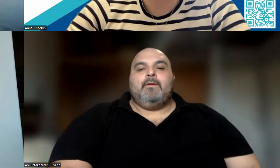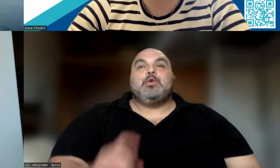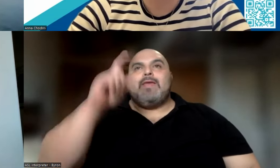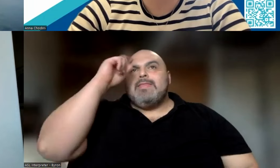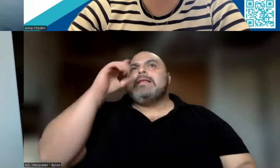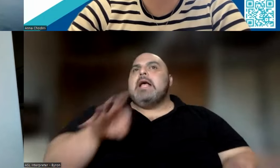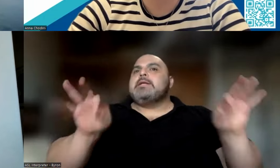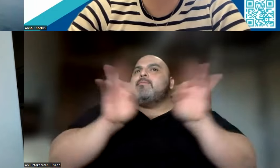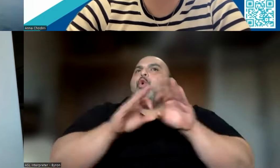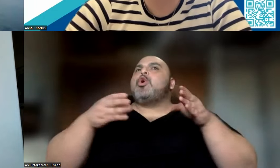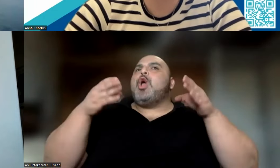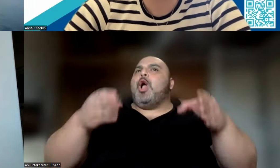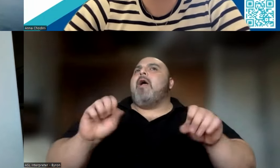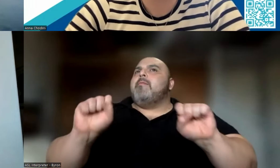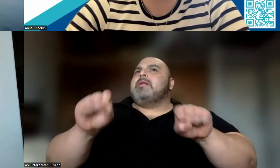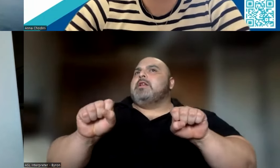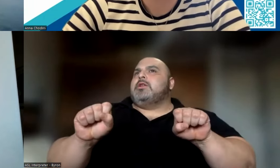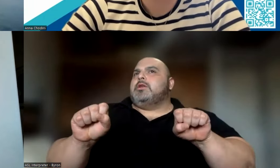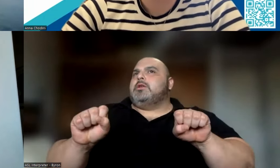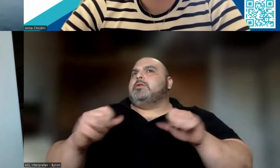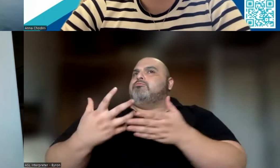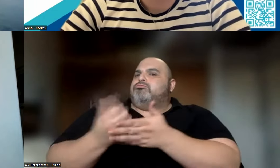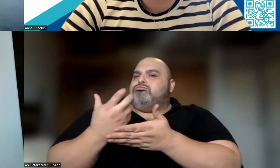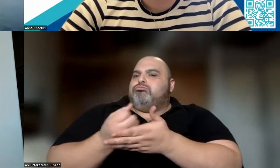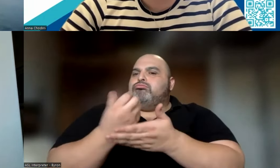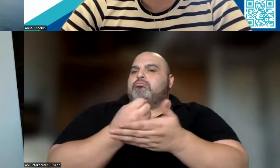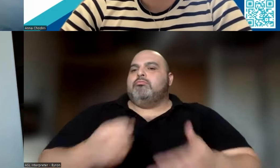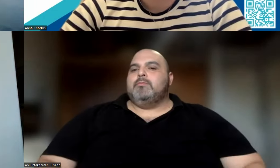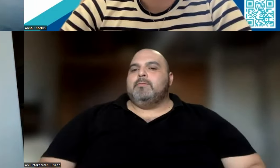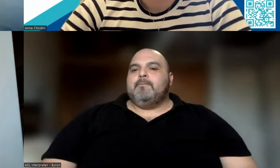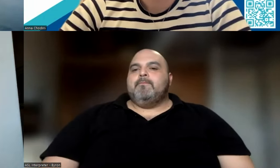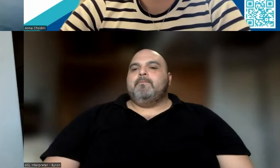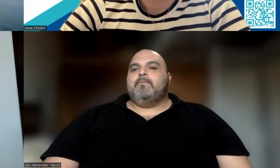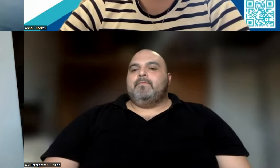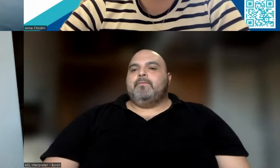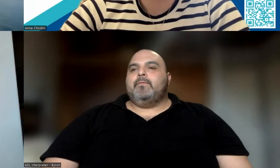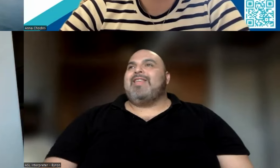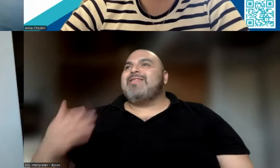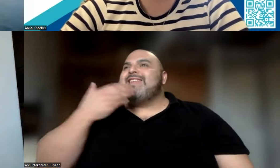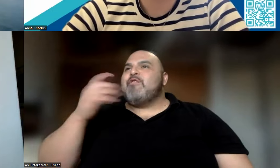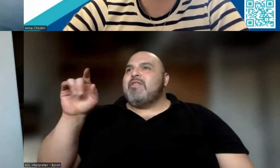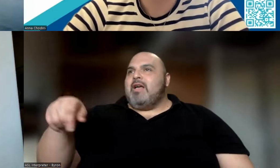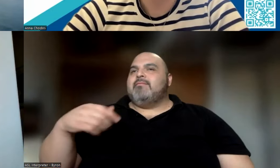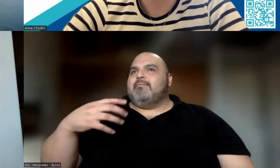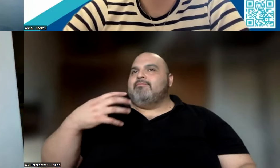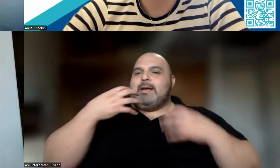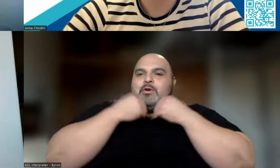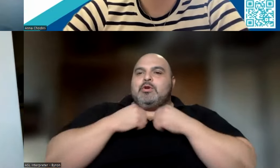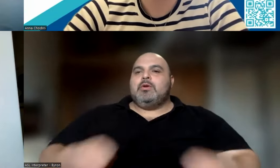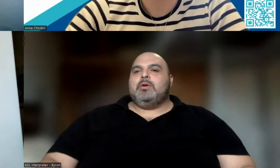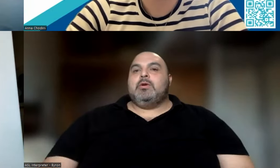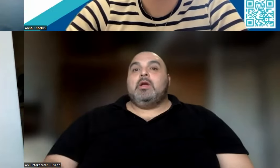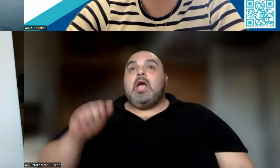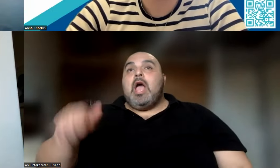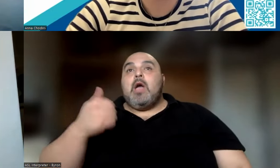avenue and potentially very fruitful. Okay, thanks for that. Appreciate it. Anyone else who would